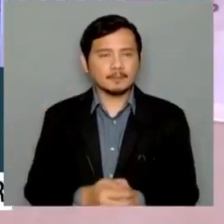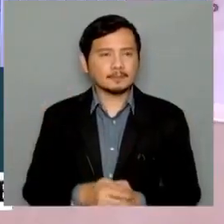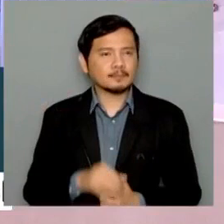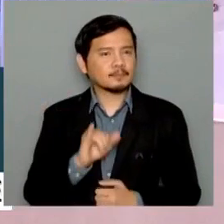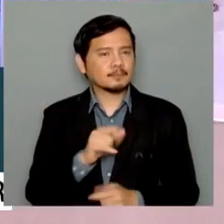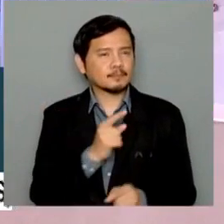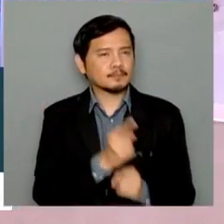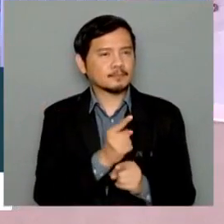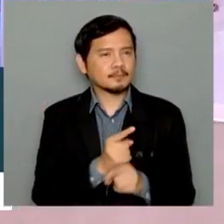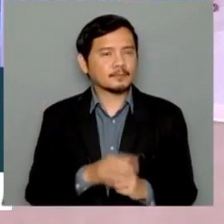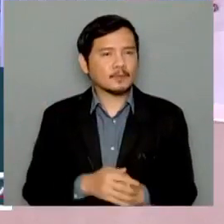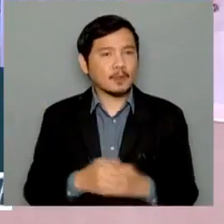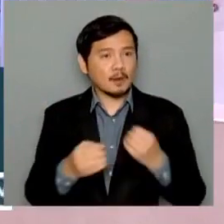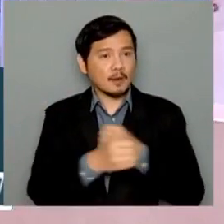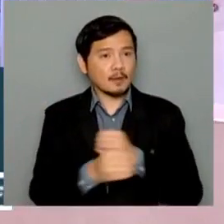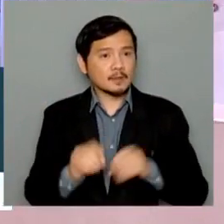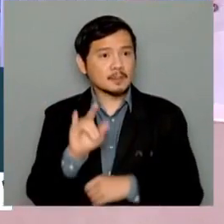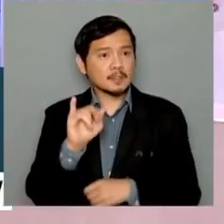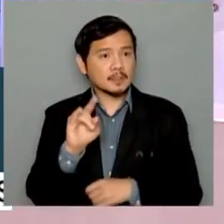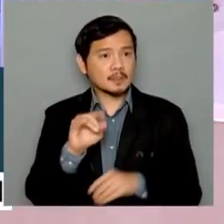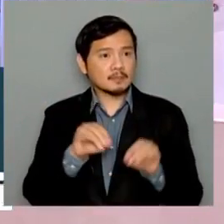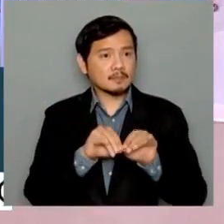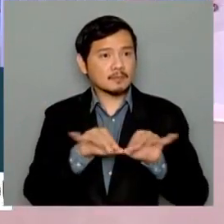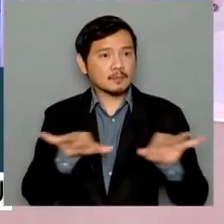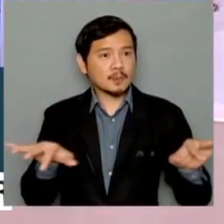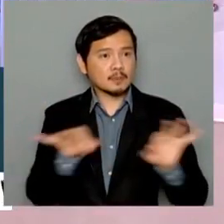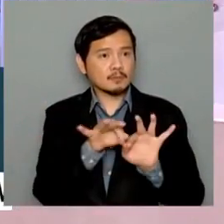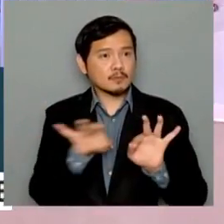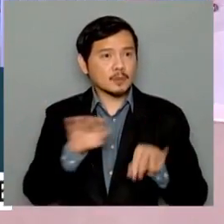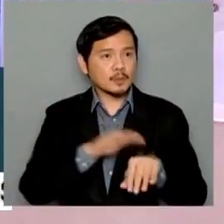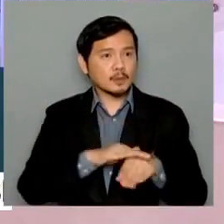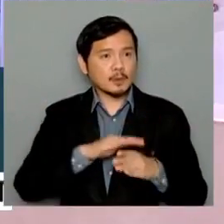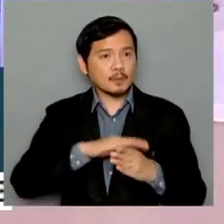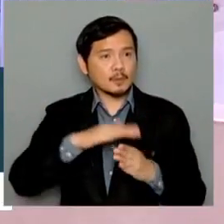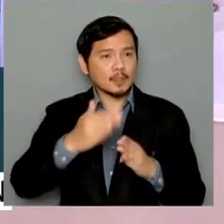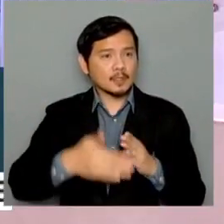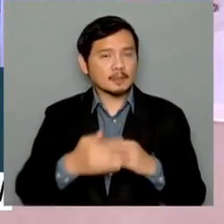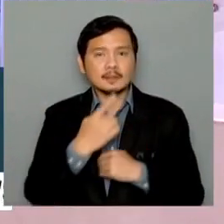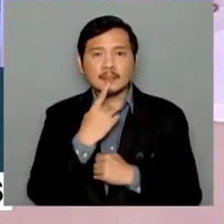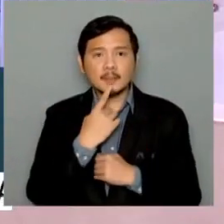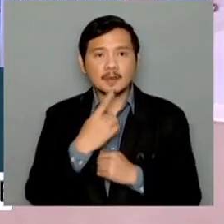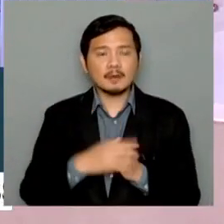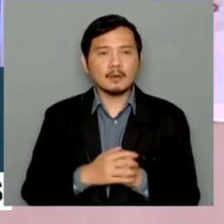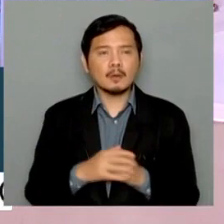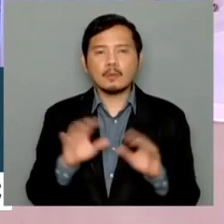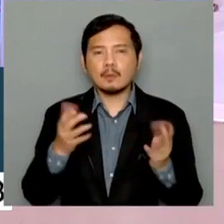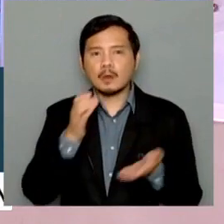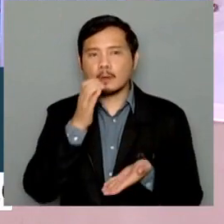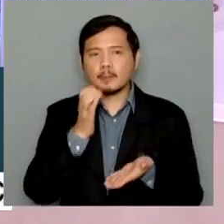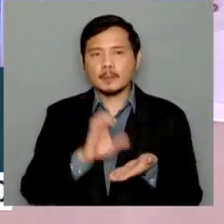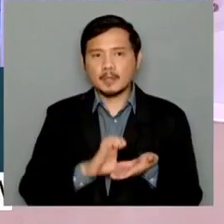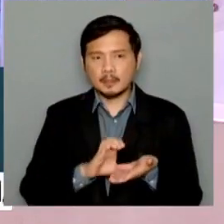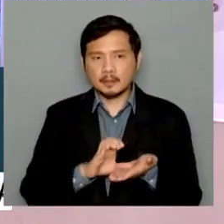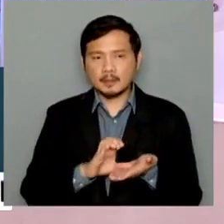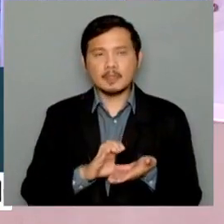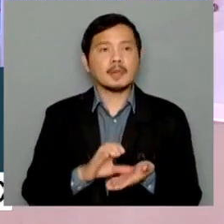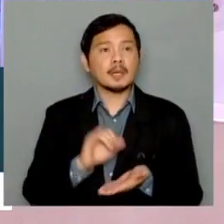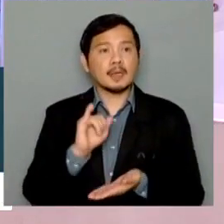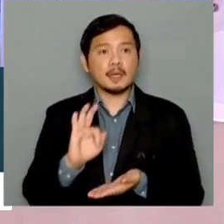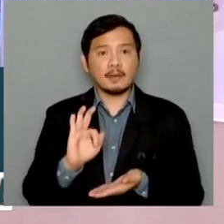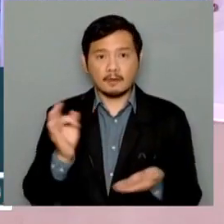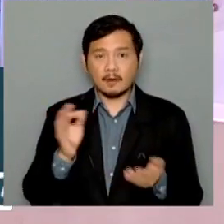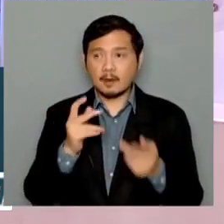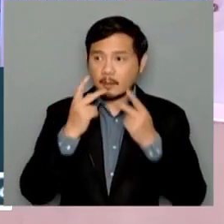of the Press Secretary did release a statement over the weekend saying that they will not comment, that they will only comment on matters of public